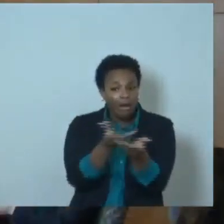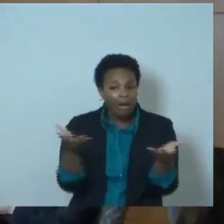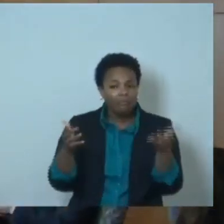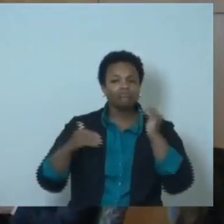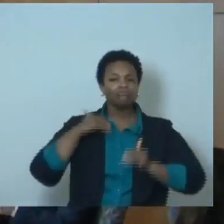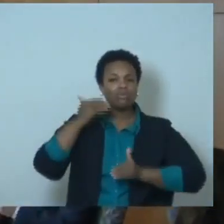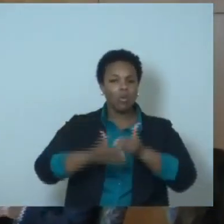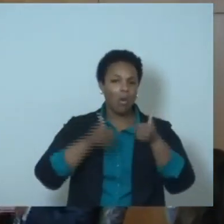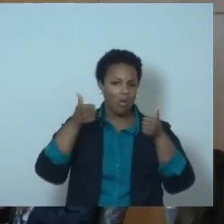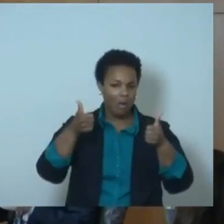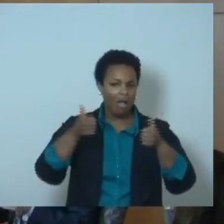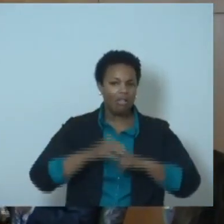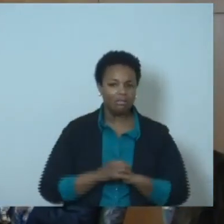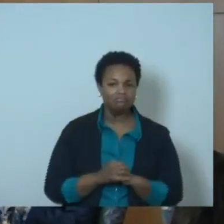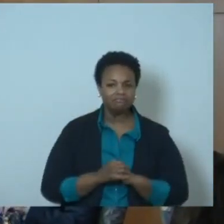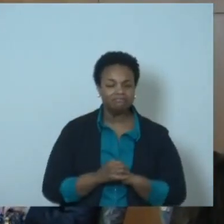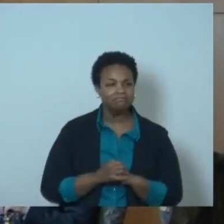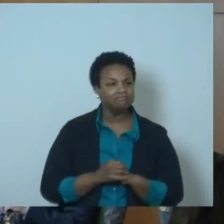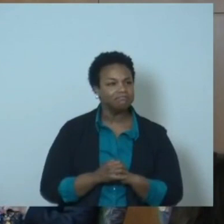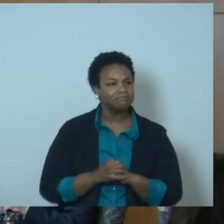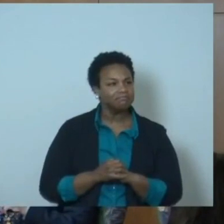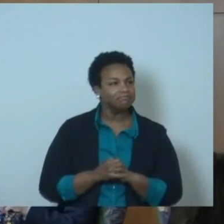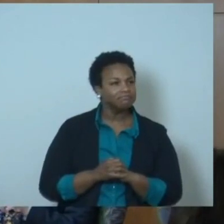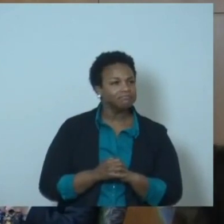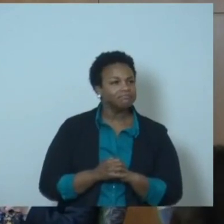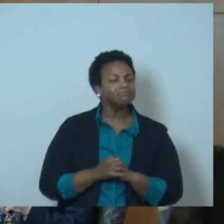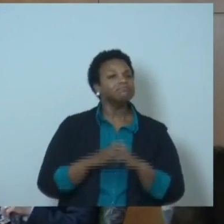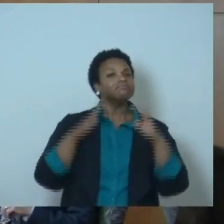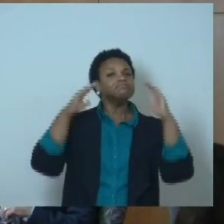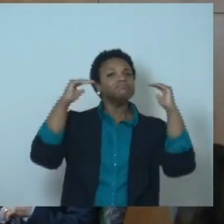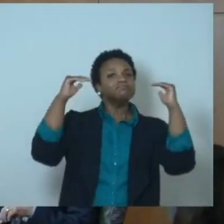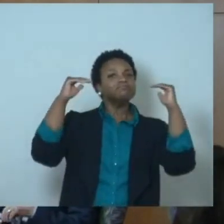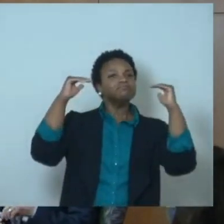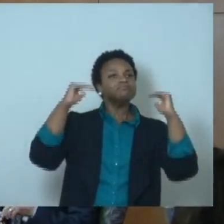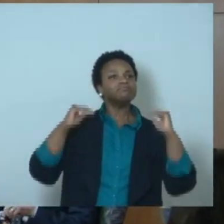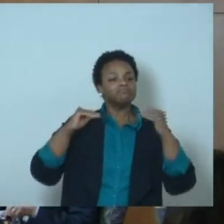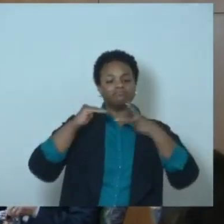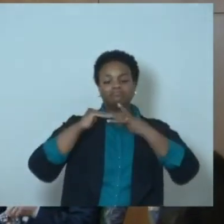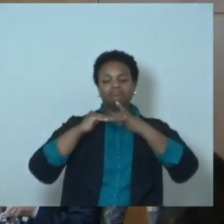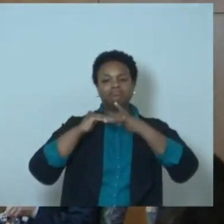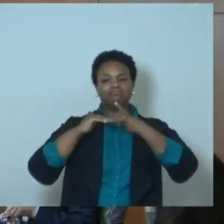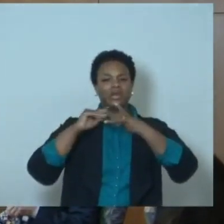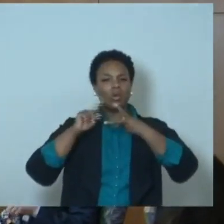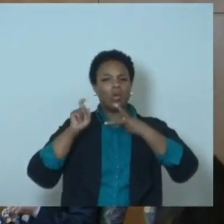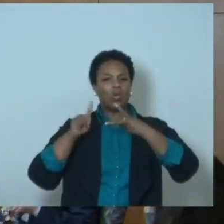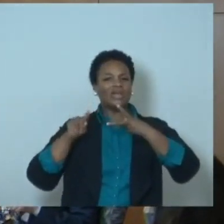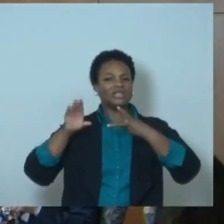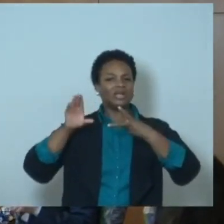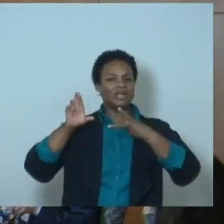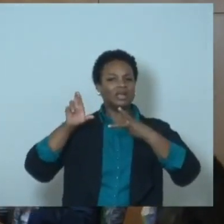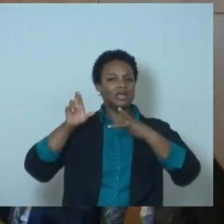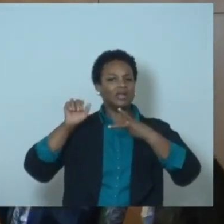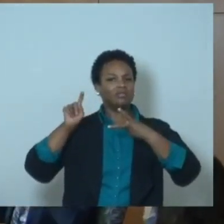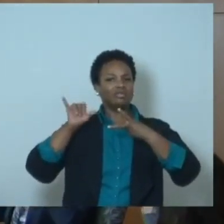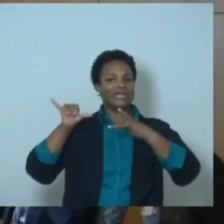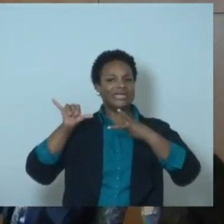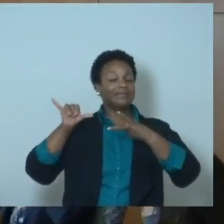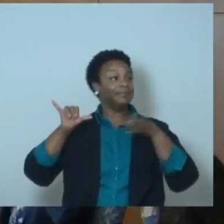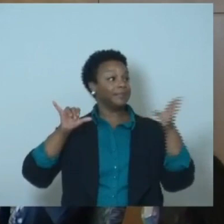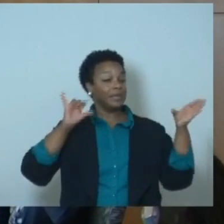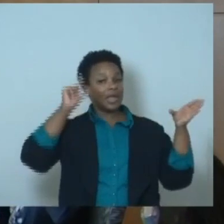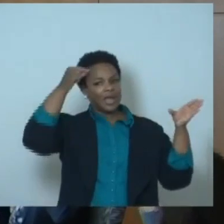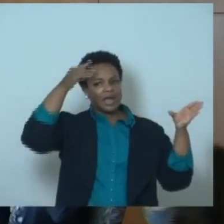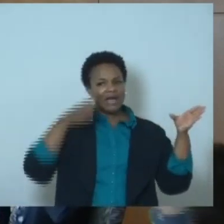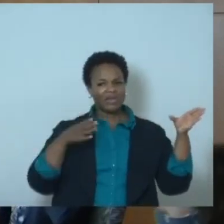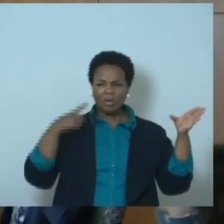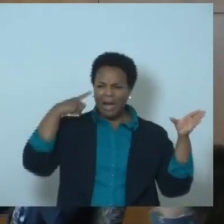The next part of the question was about the film industry. Okay. From Brittany. I think that July, we're going to I thought I